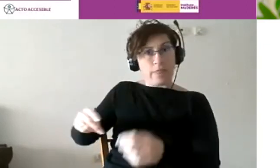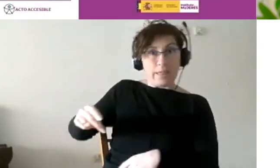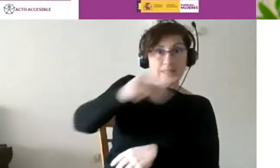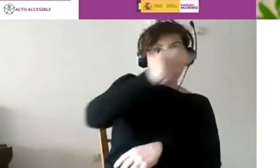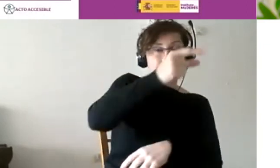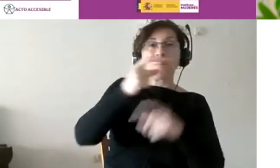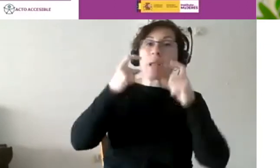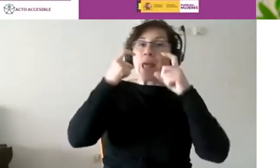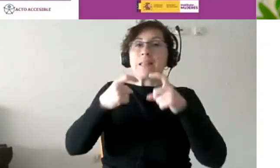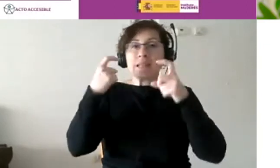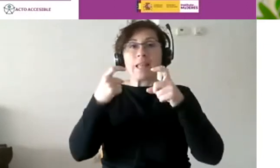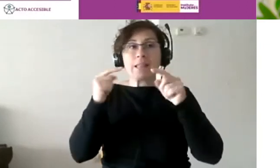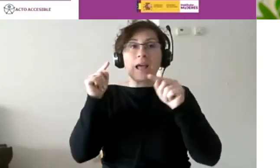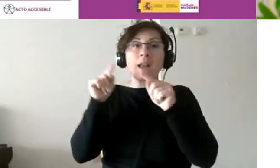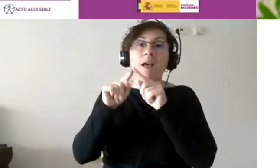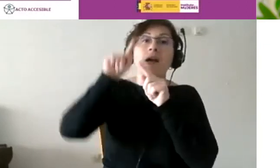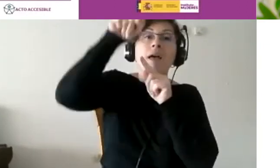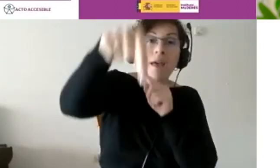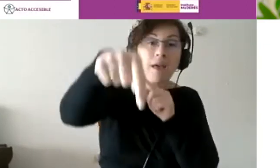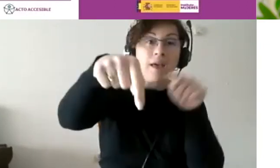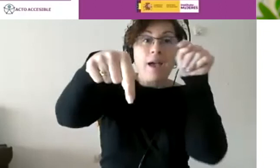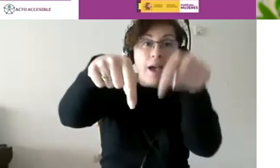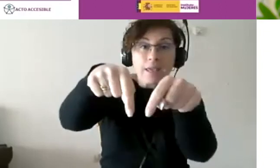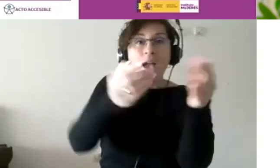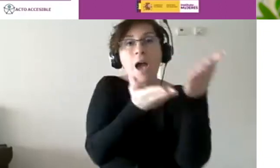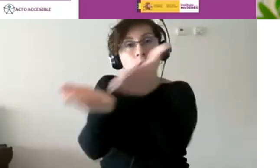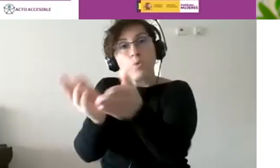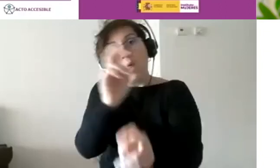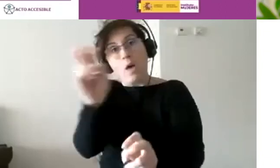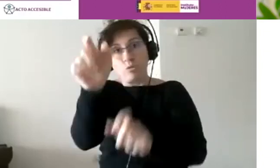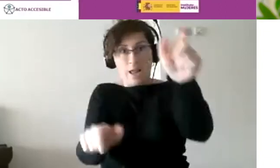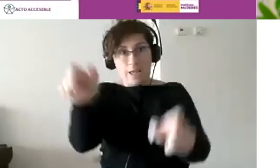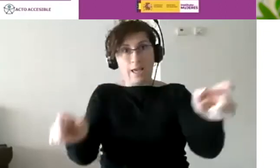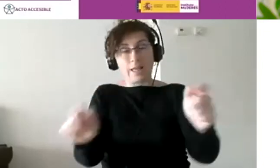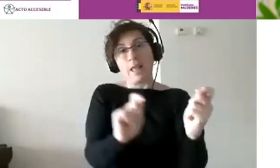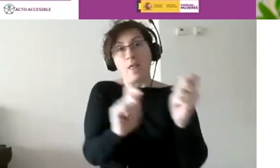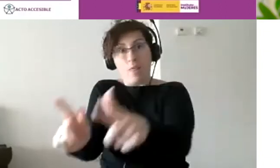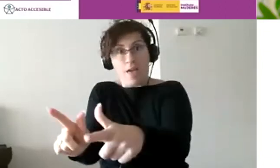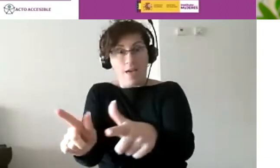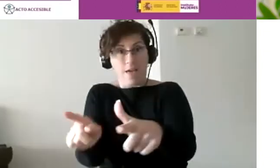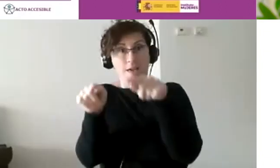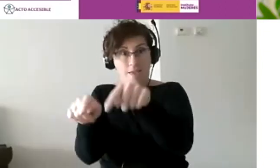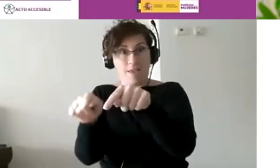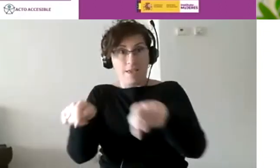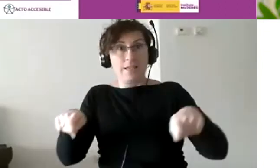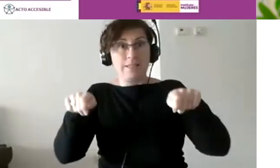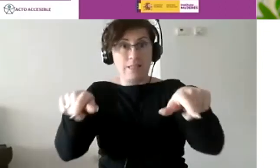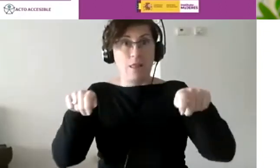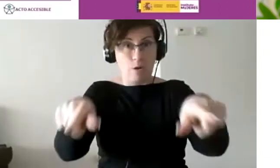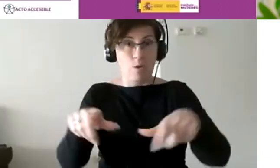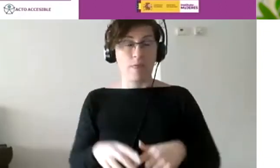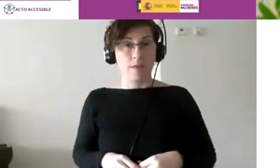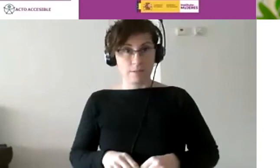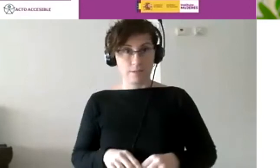us, could provide a wheelchair to continue the way. And that is a big problem